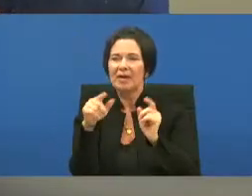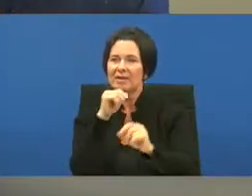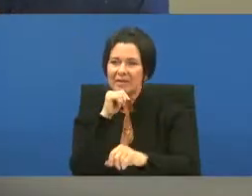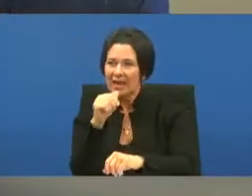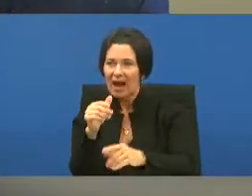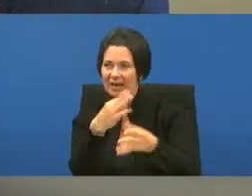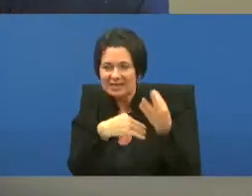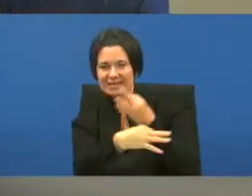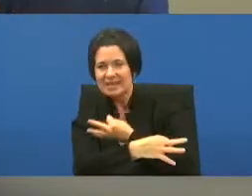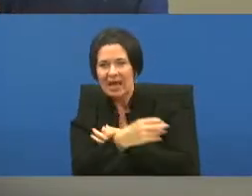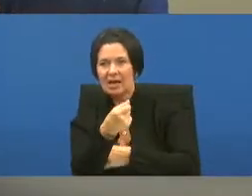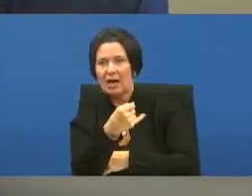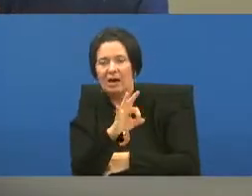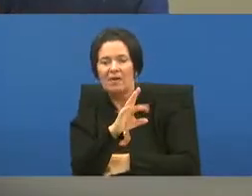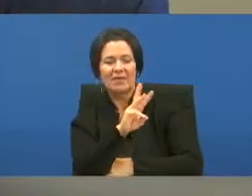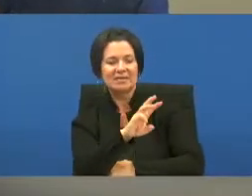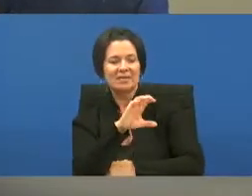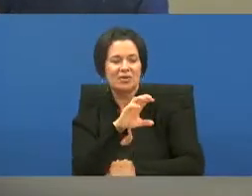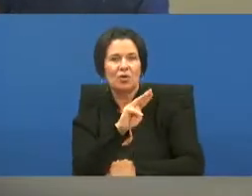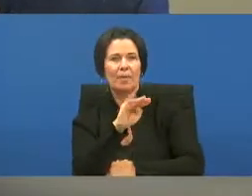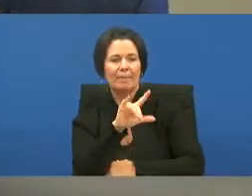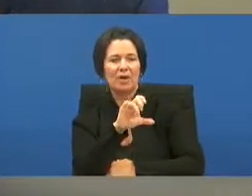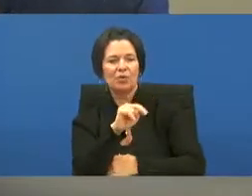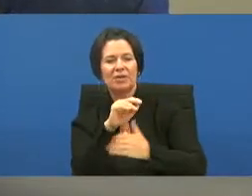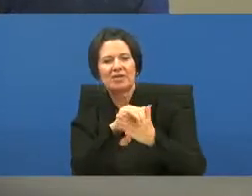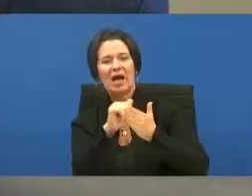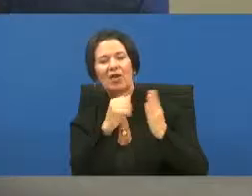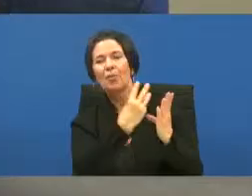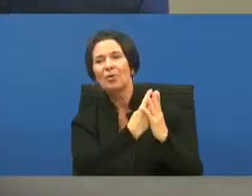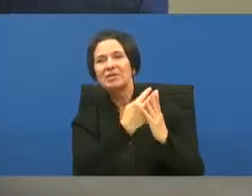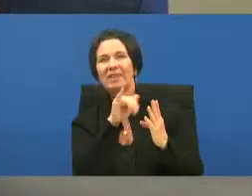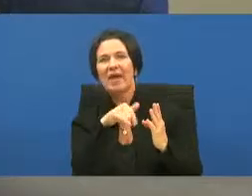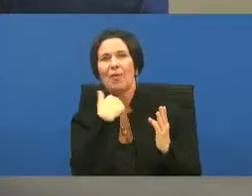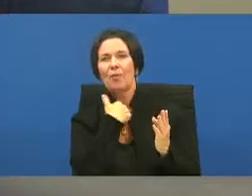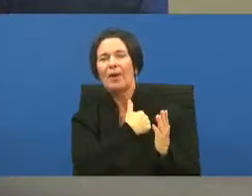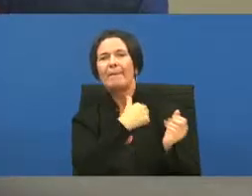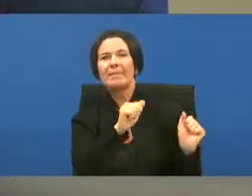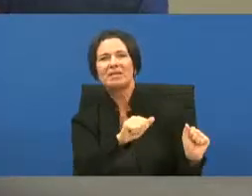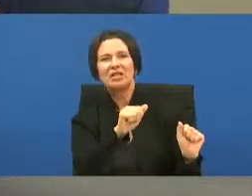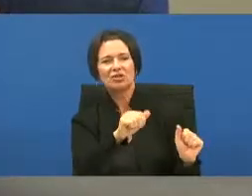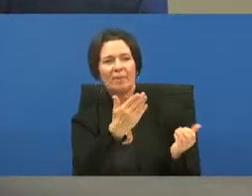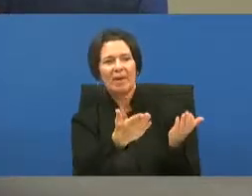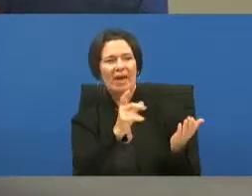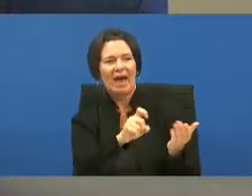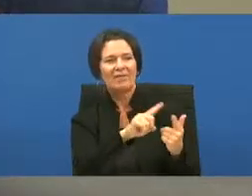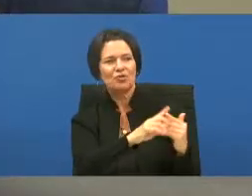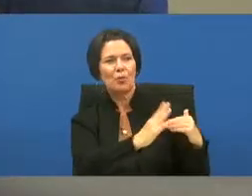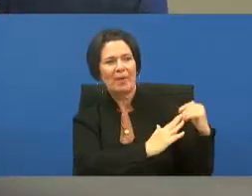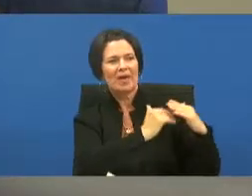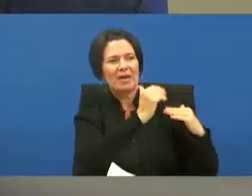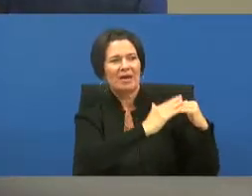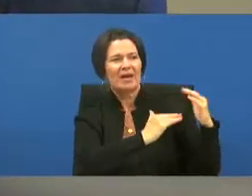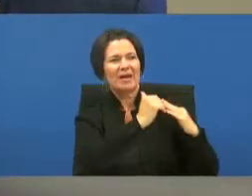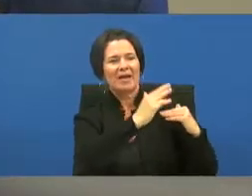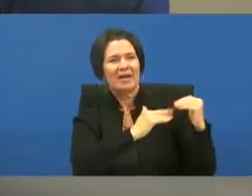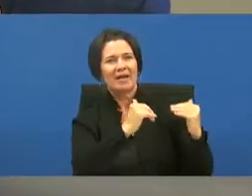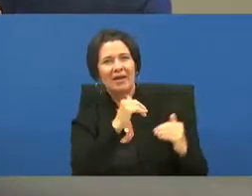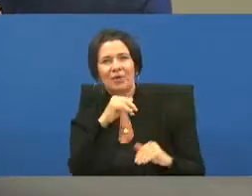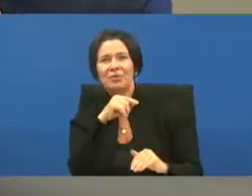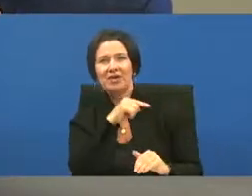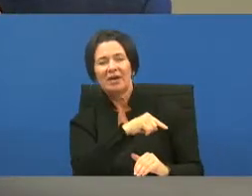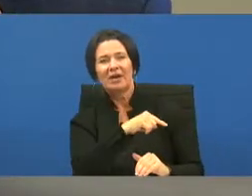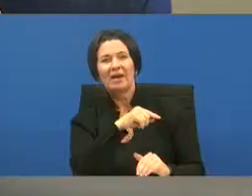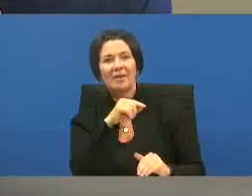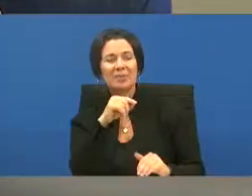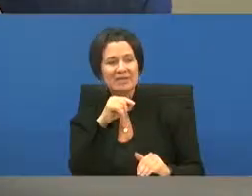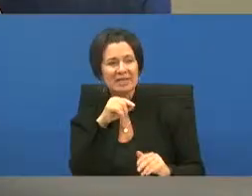of the priorities of the $600 million prison that we will potentially have to build, and jail, juvenile detention, and mental health.